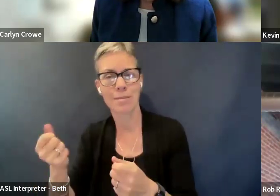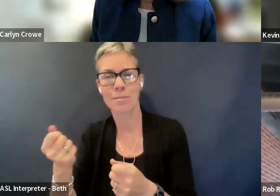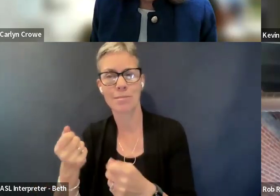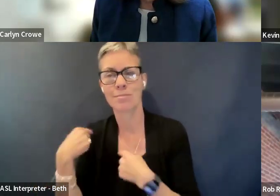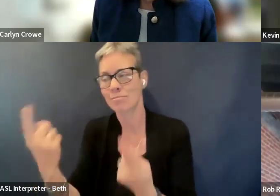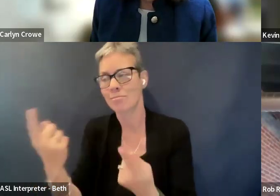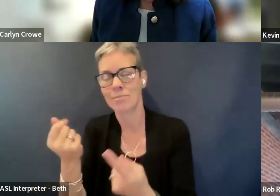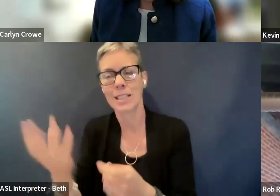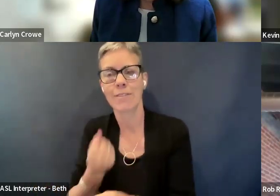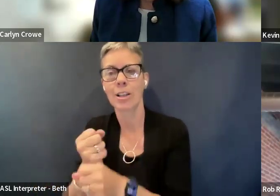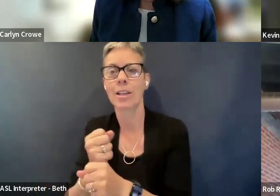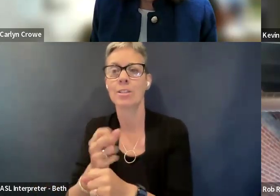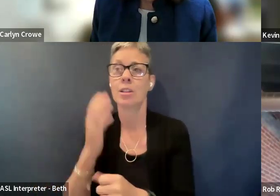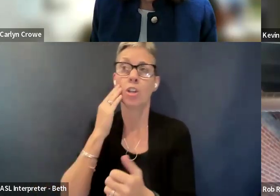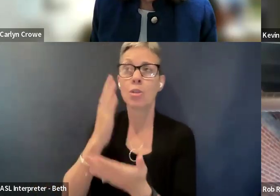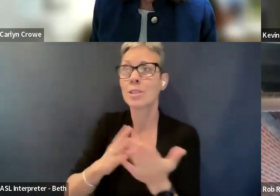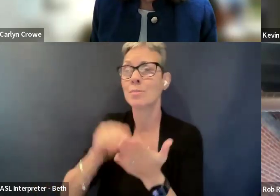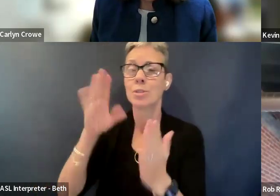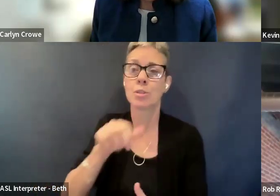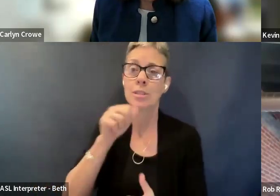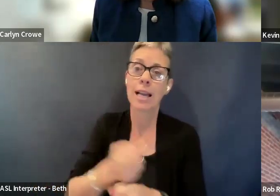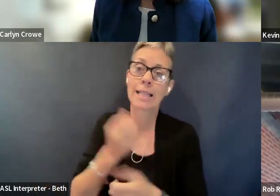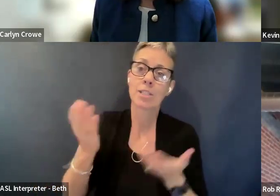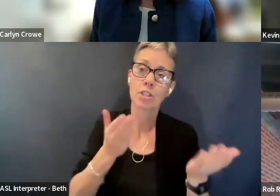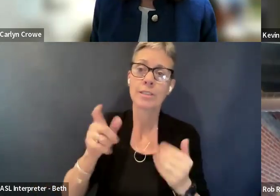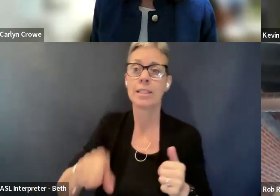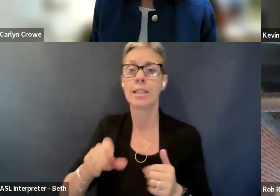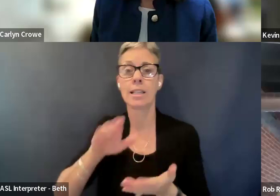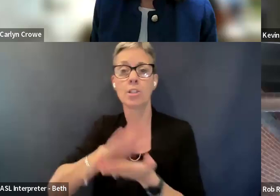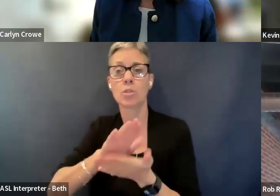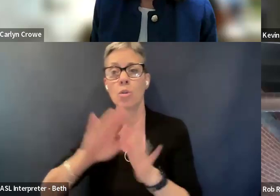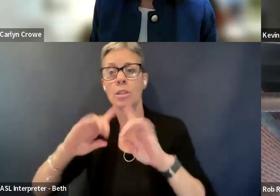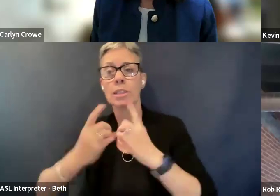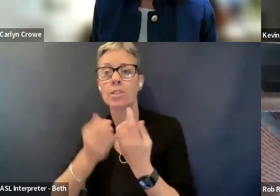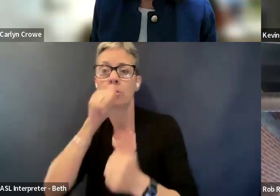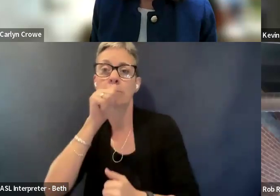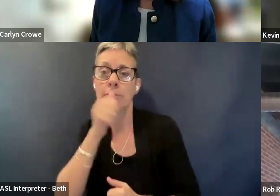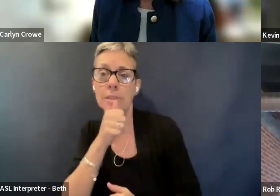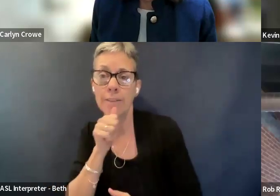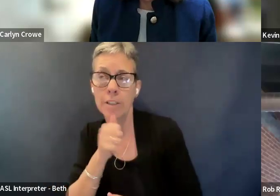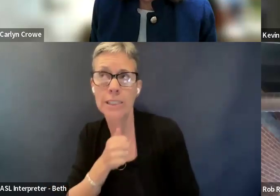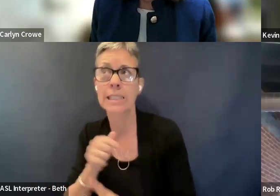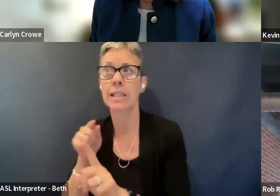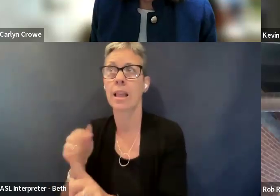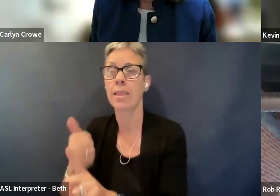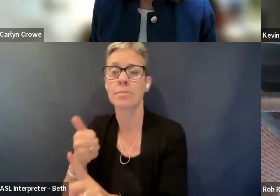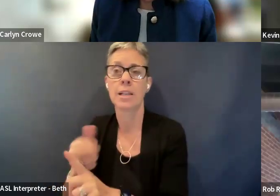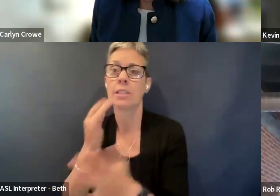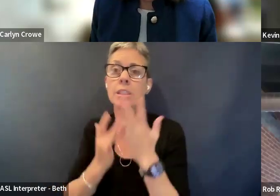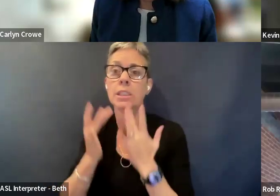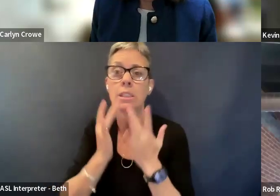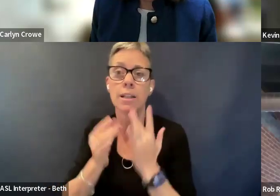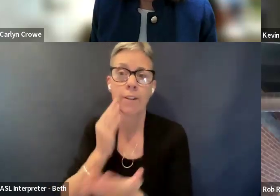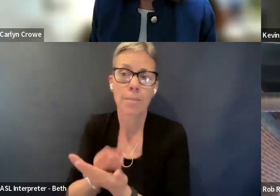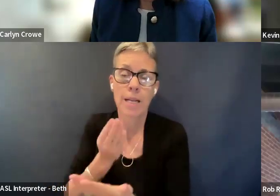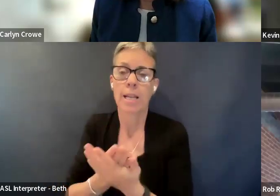students are not getting the services that they need. We know some school districts are suffering. And this year, because of the